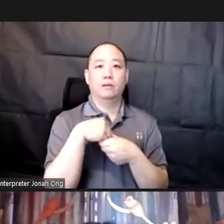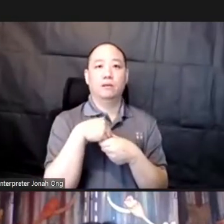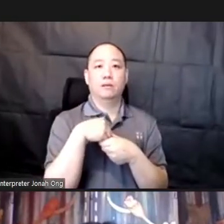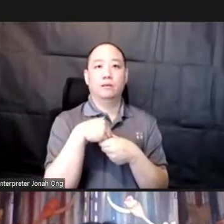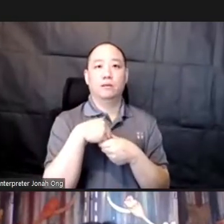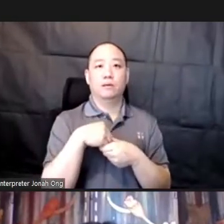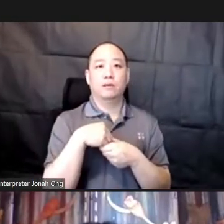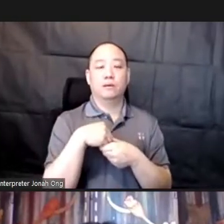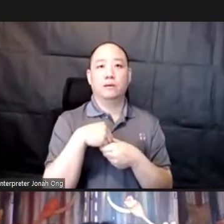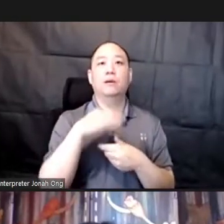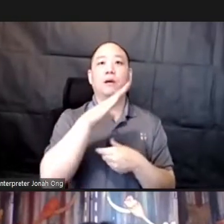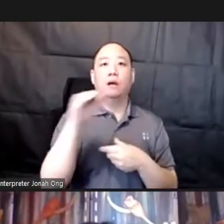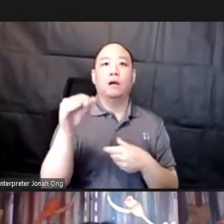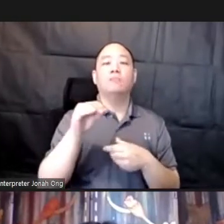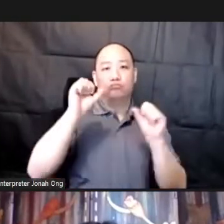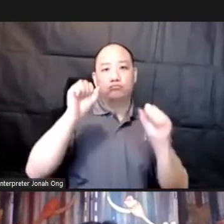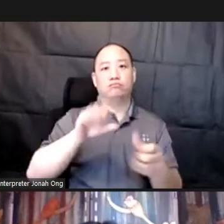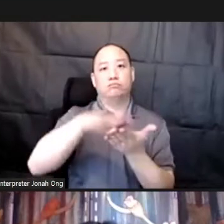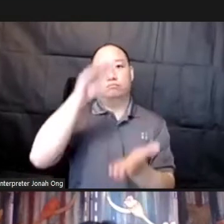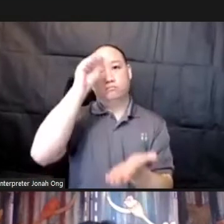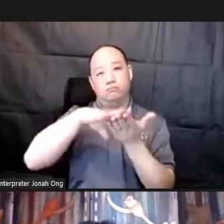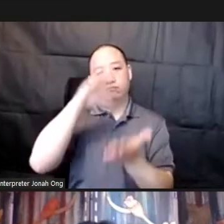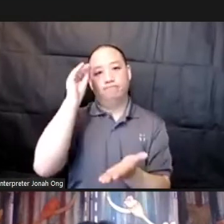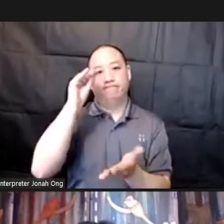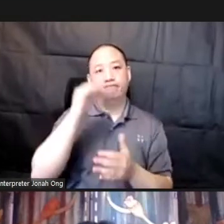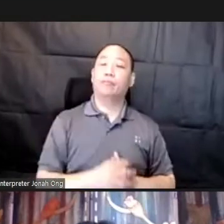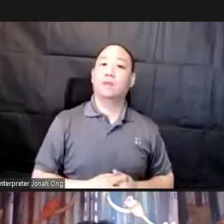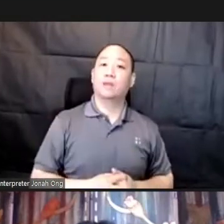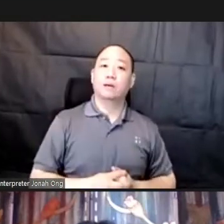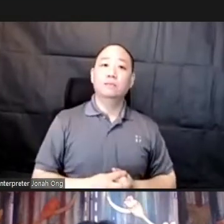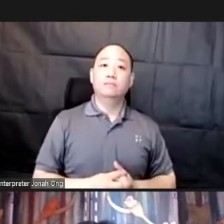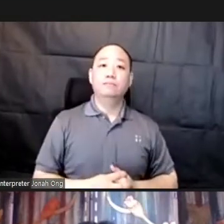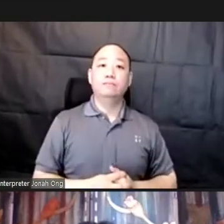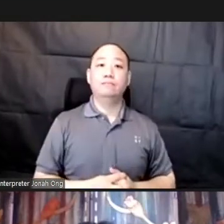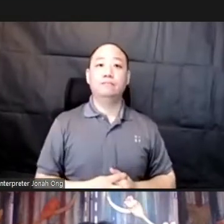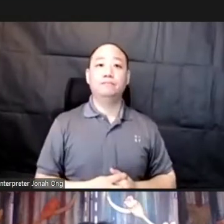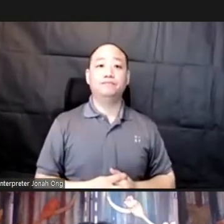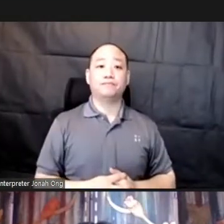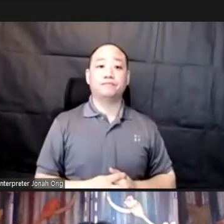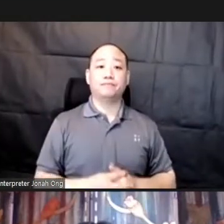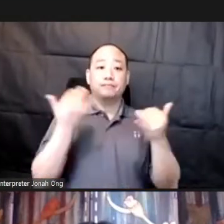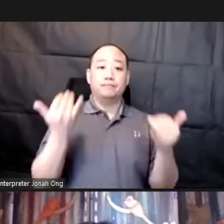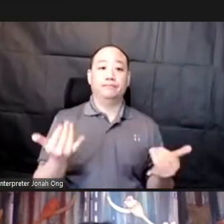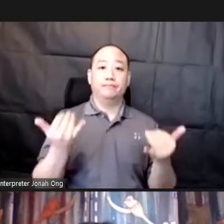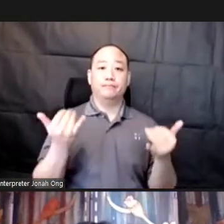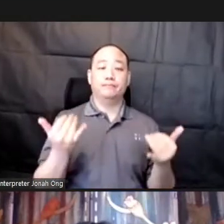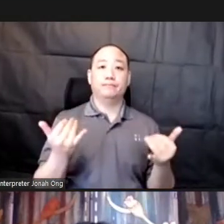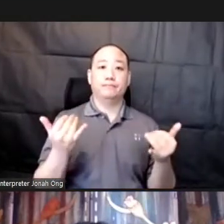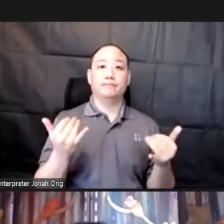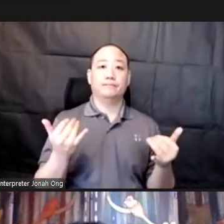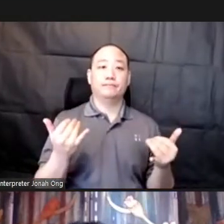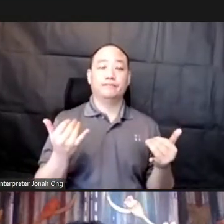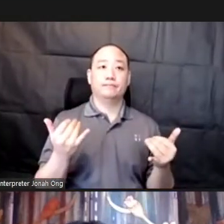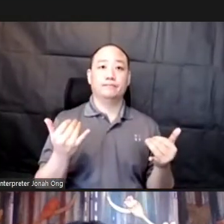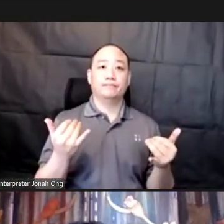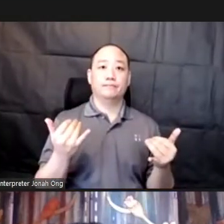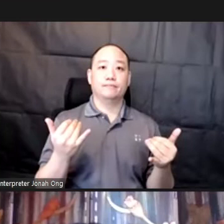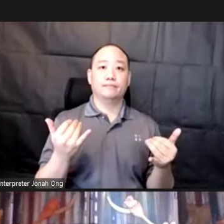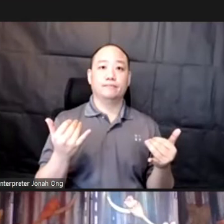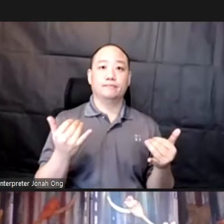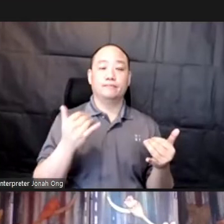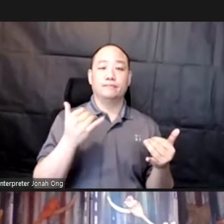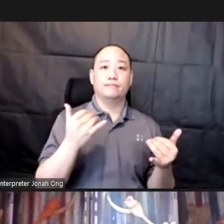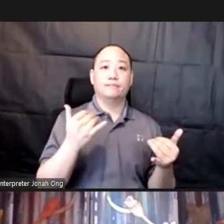to it and we can learn from it. Thank you, Anis, for that insight. Now I'd like to move on to Nasrul. There are questions